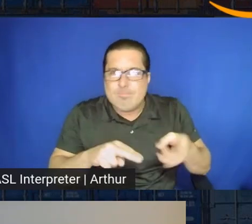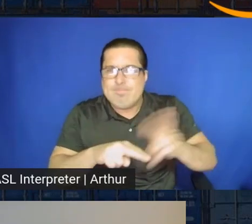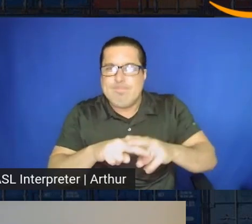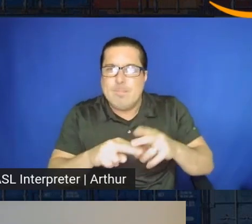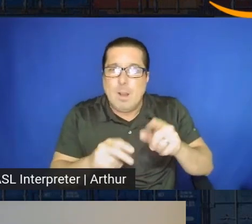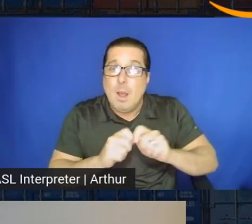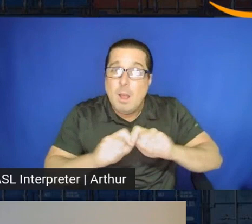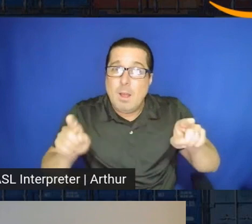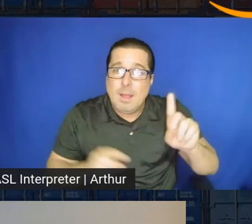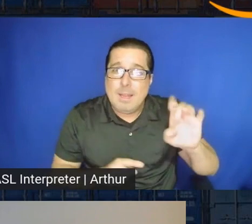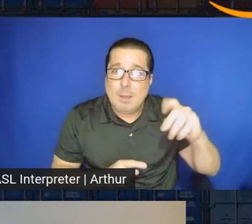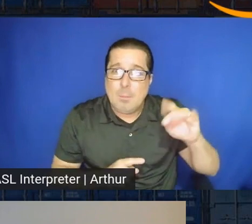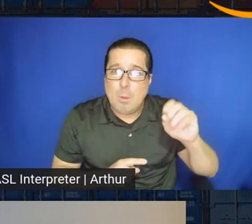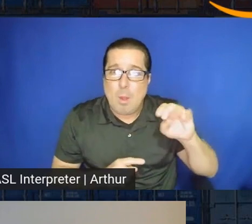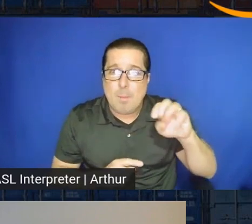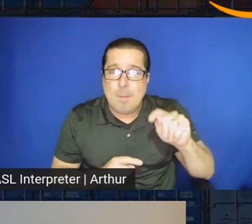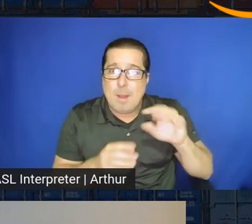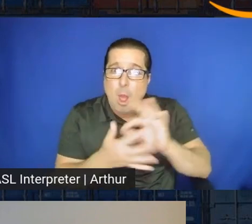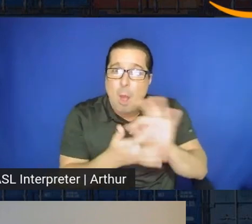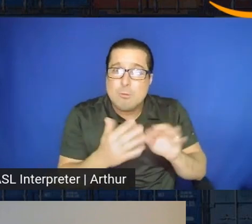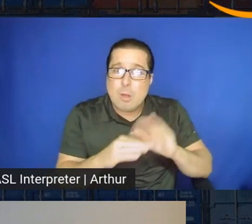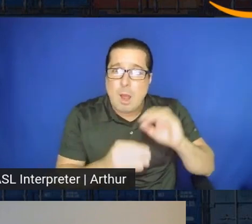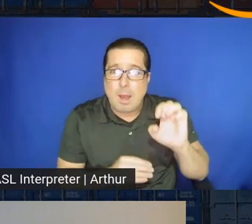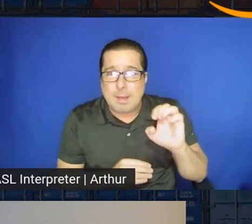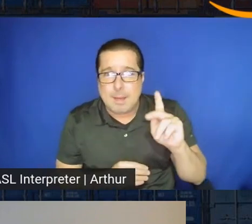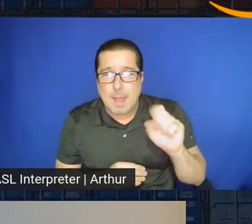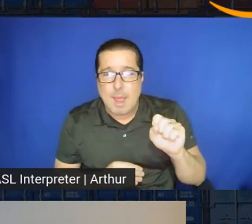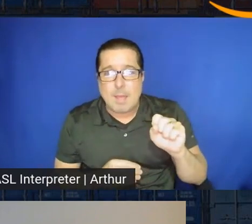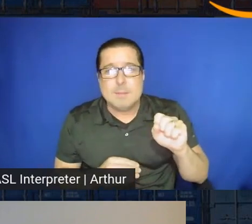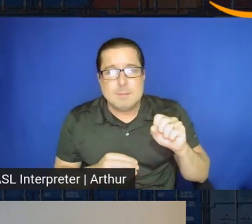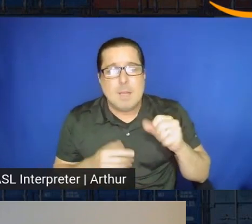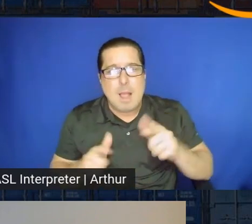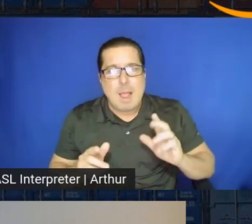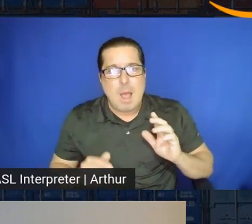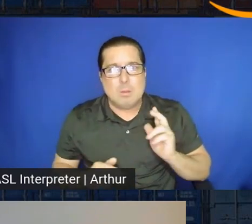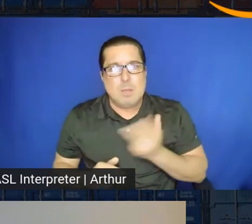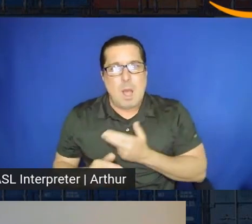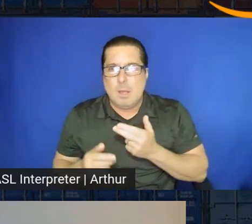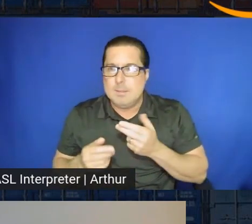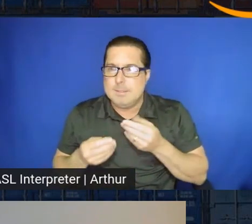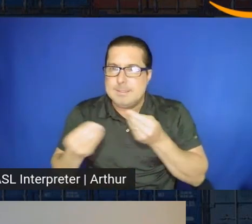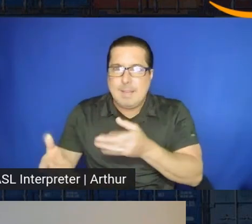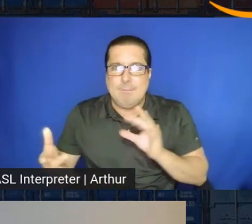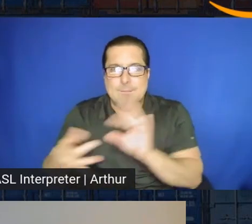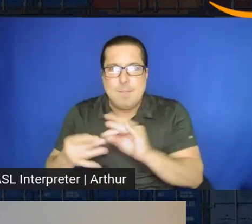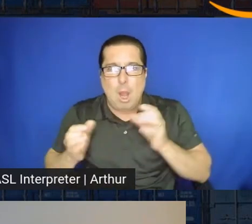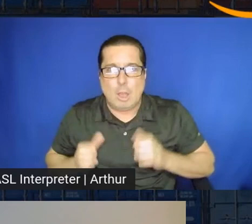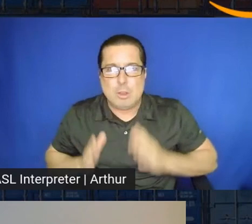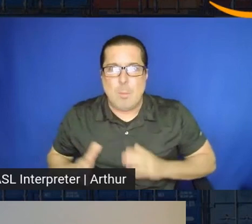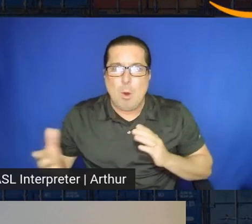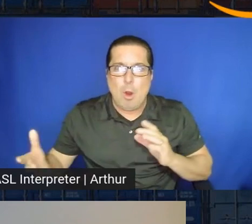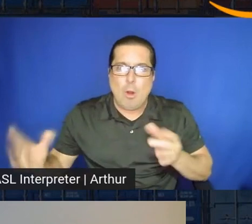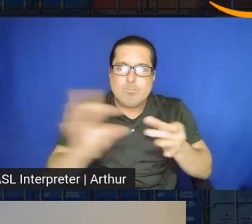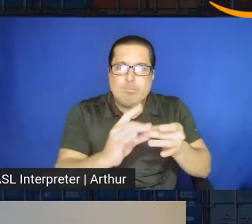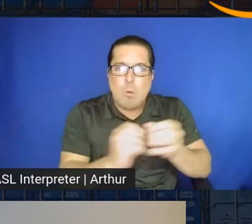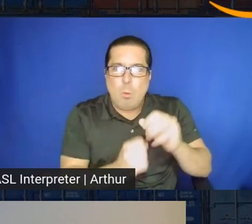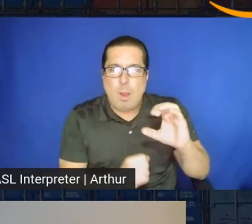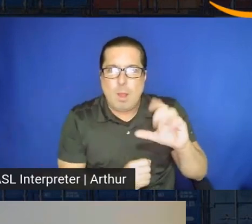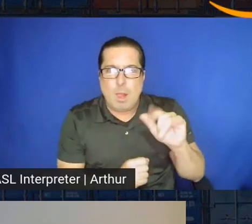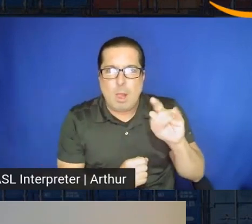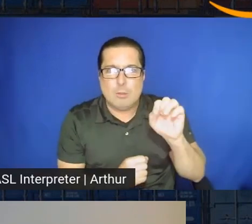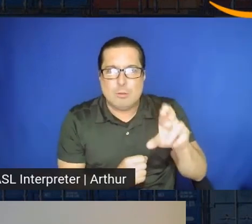Amazon EKS that allows our customers to create and operate Kubernetes clusters on customer managed